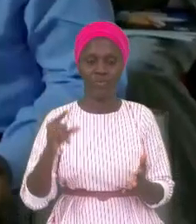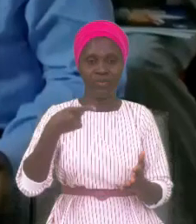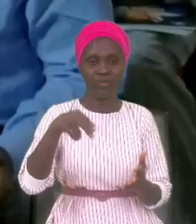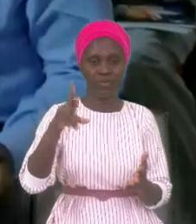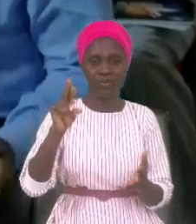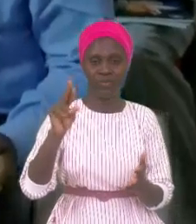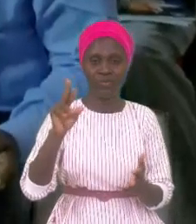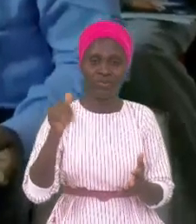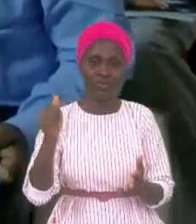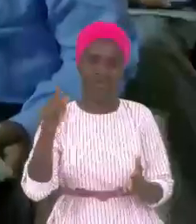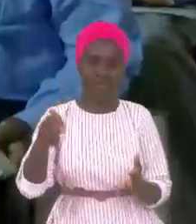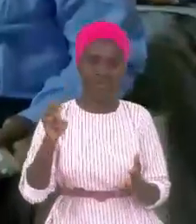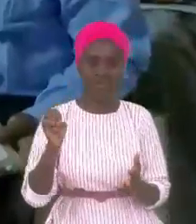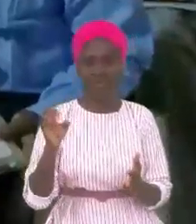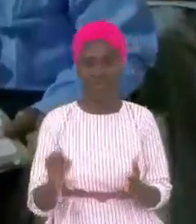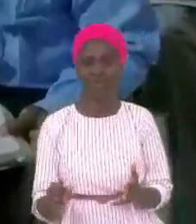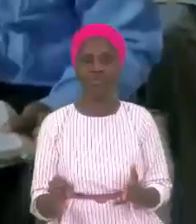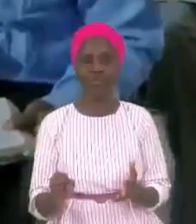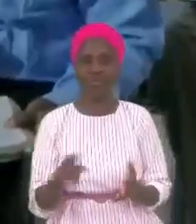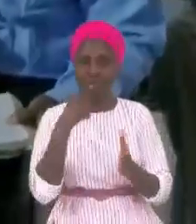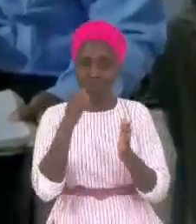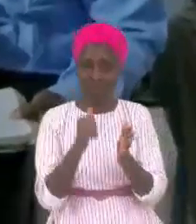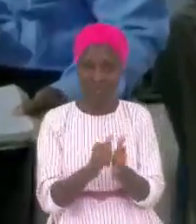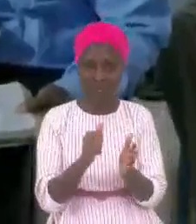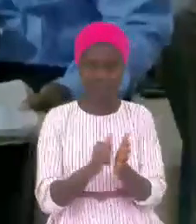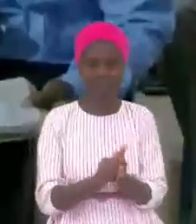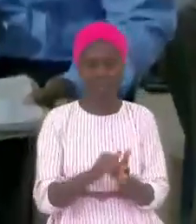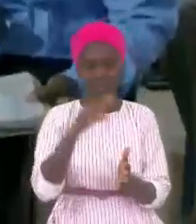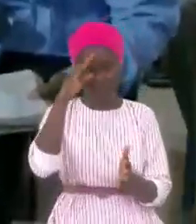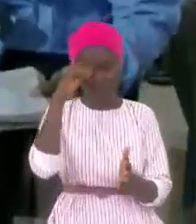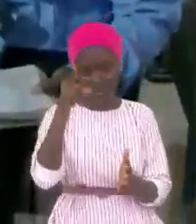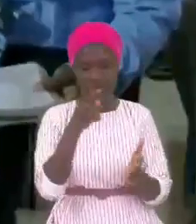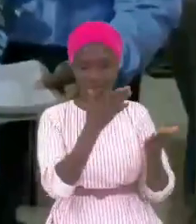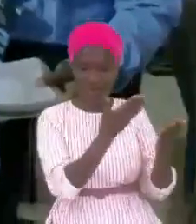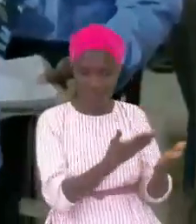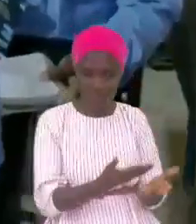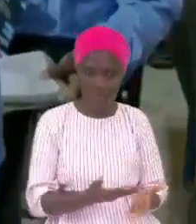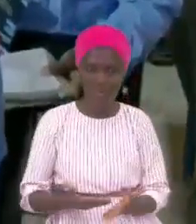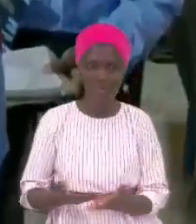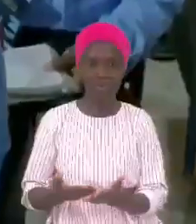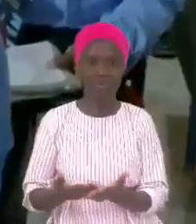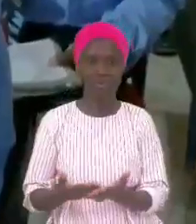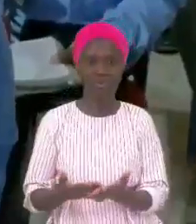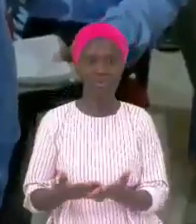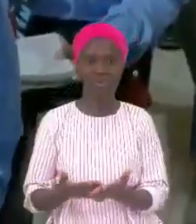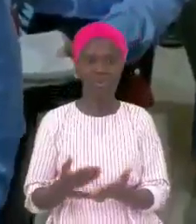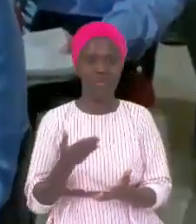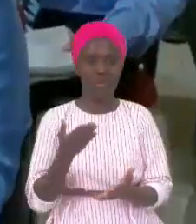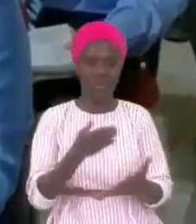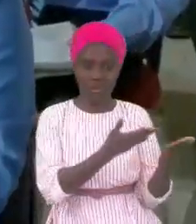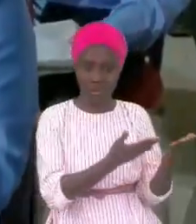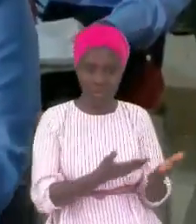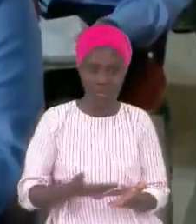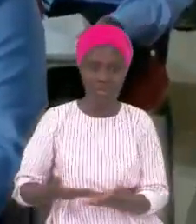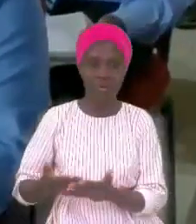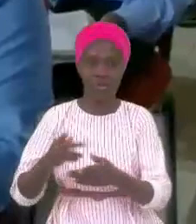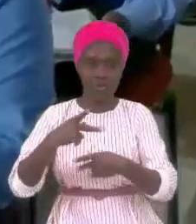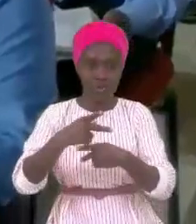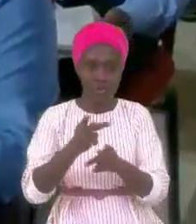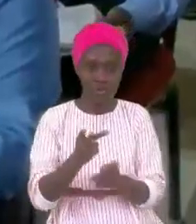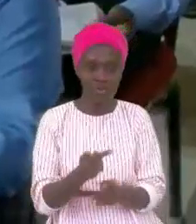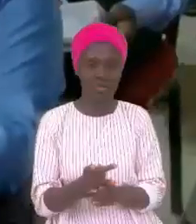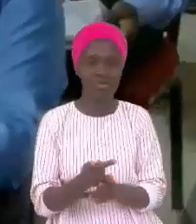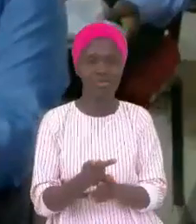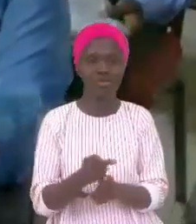it said it brought forth wild grapes. In verse 3 it says, and now,